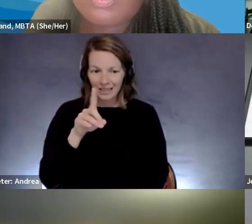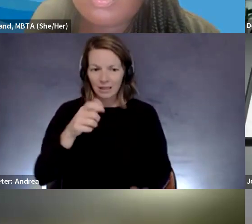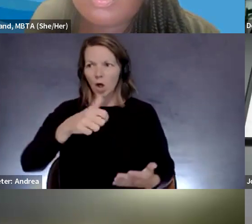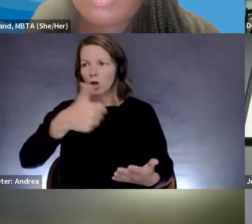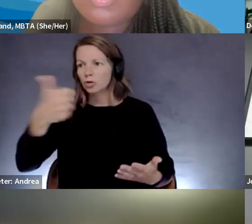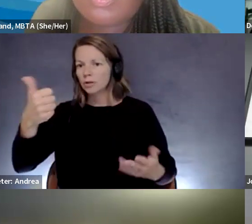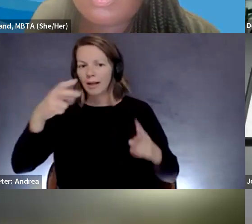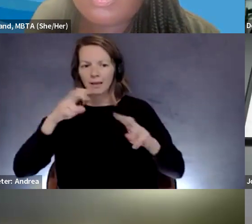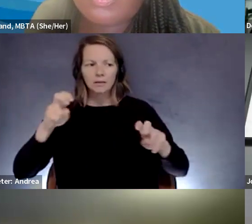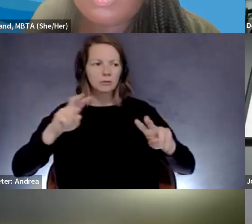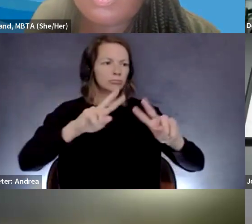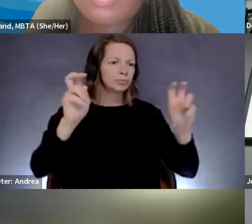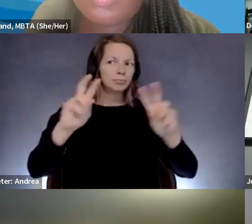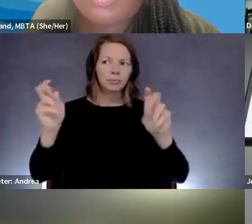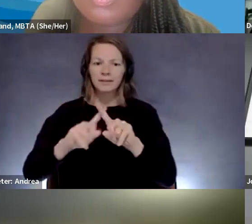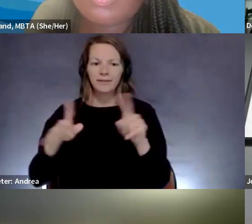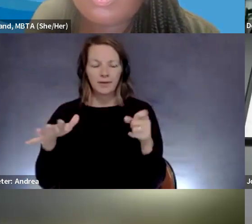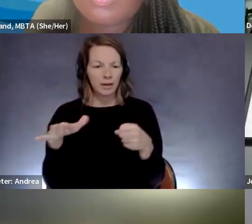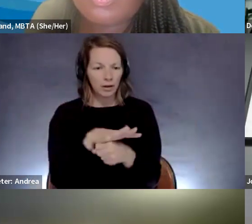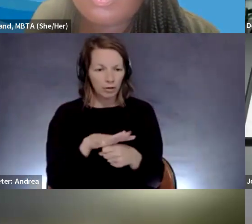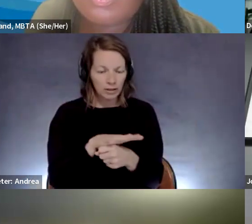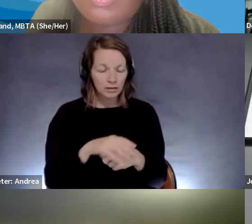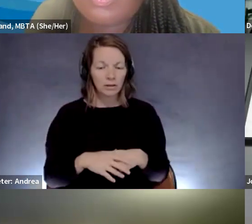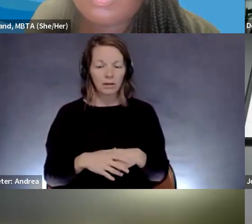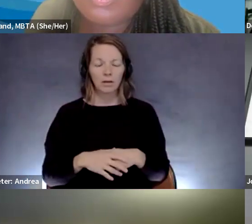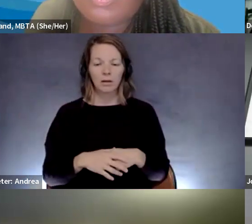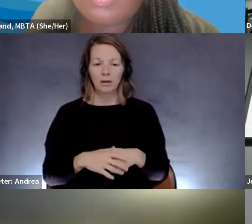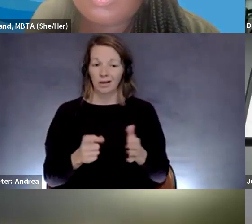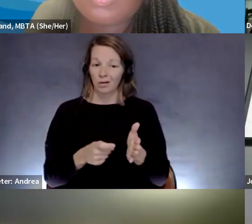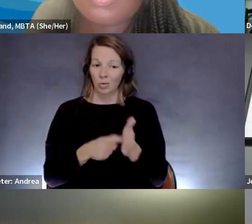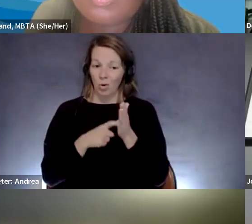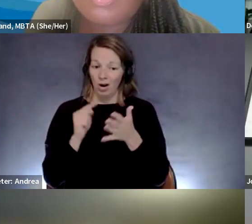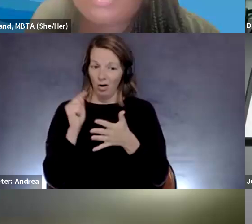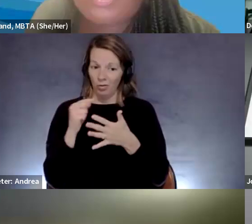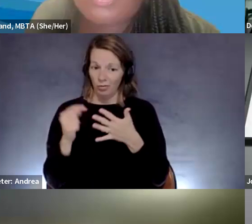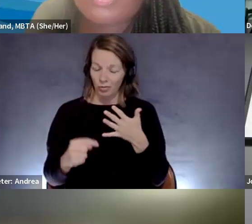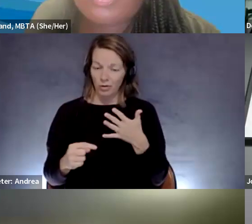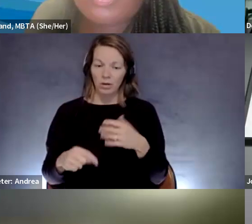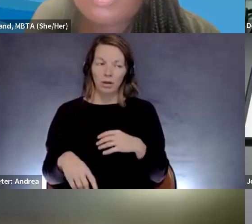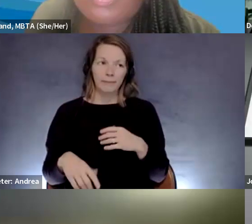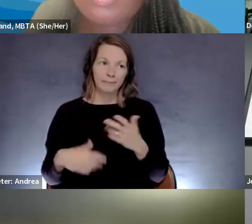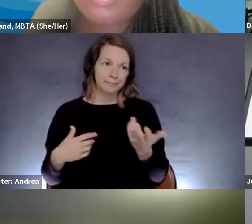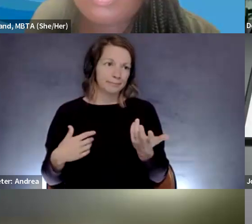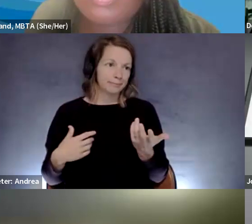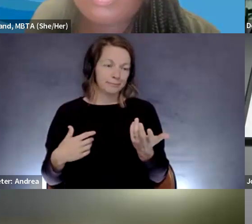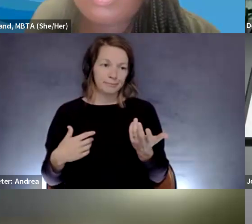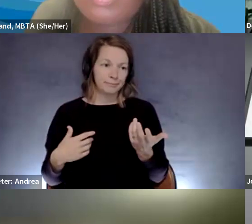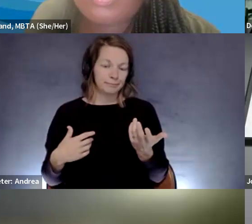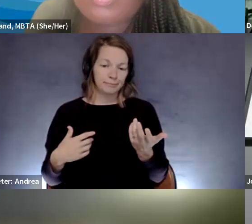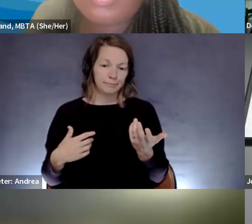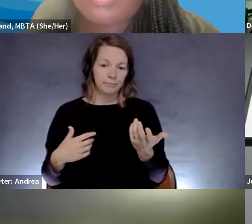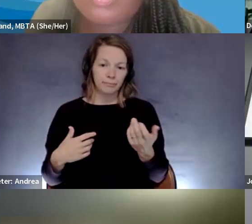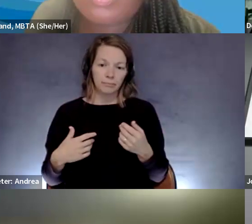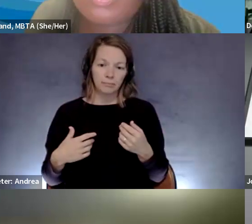number of locations in this area. Some of the criteria that we got into with this was, not only does it have to work from